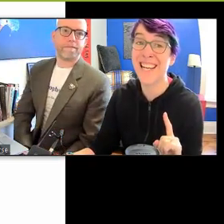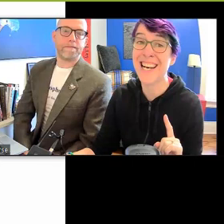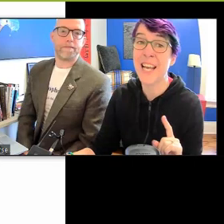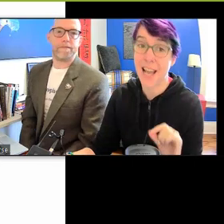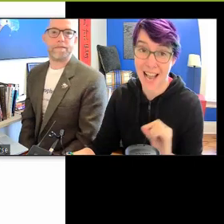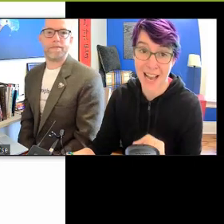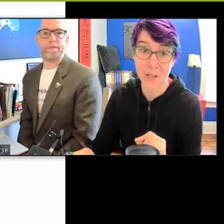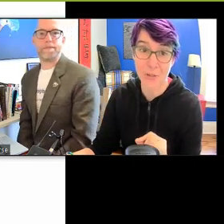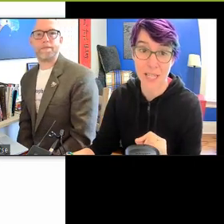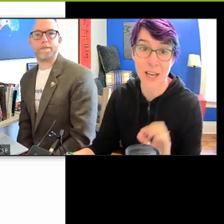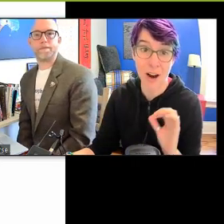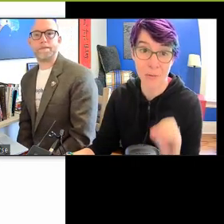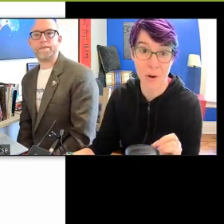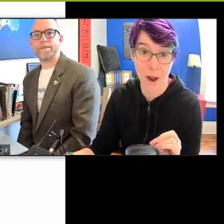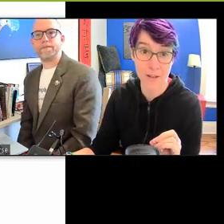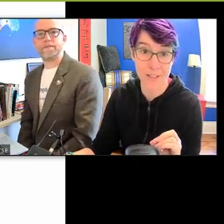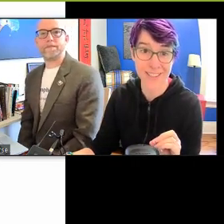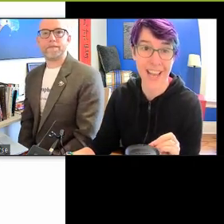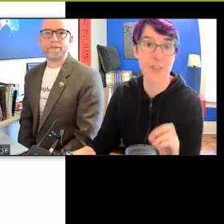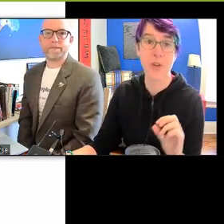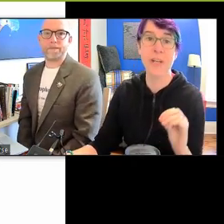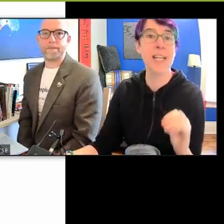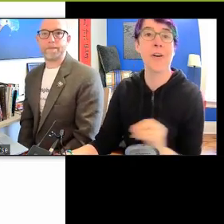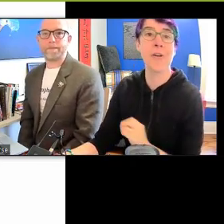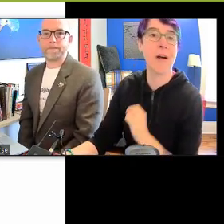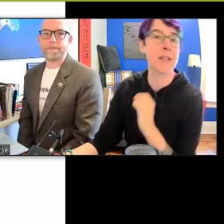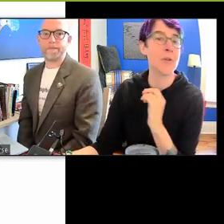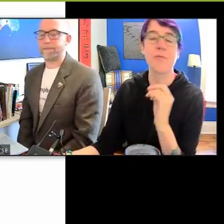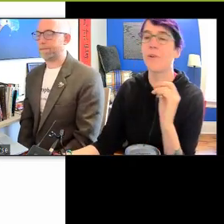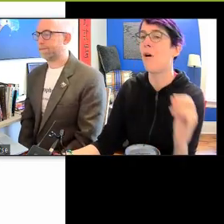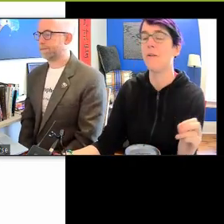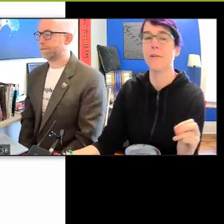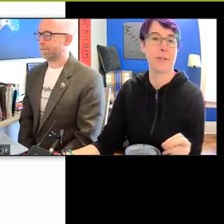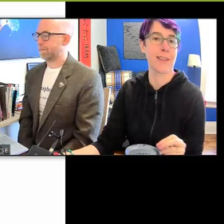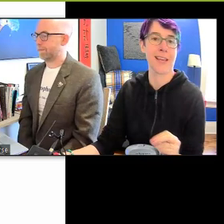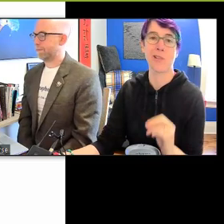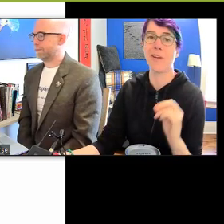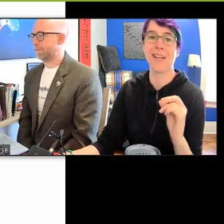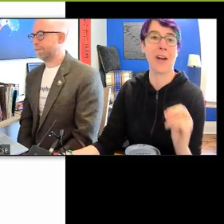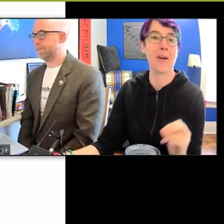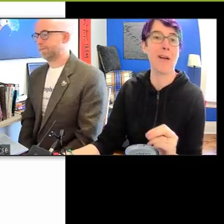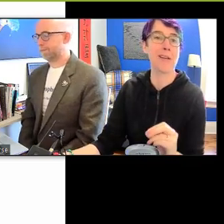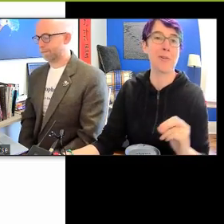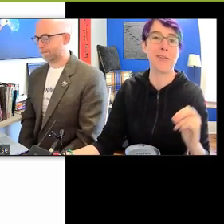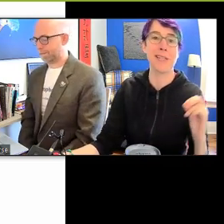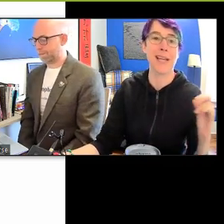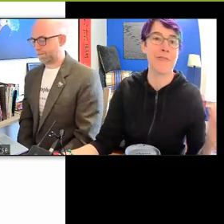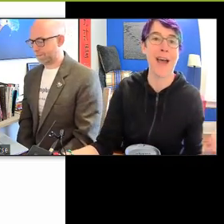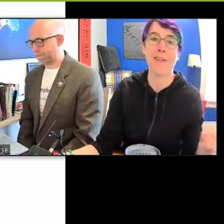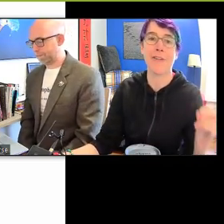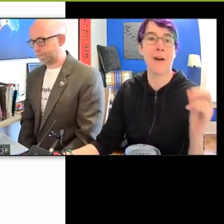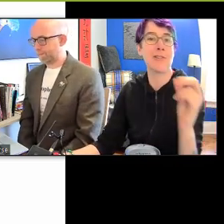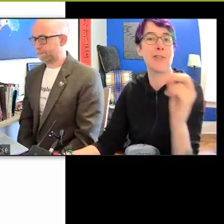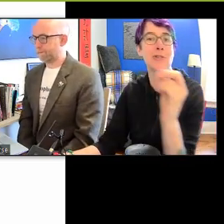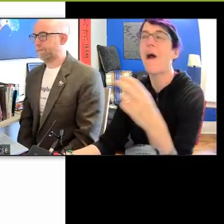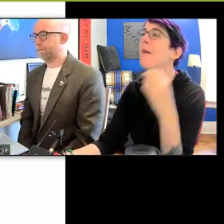we need, actually are required. Okay, so we need carrier molecules for all sorts of things. We need carrier molecules to take